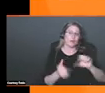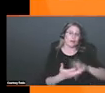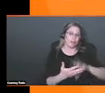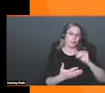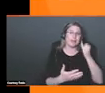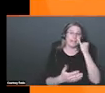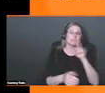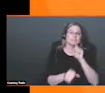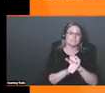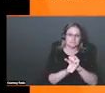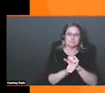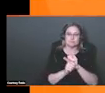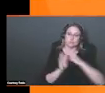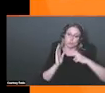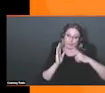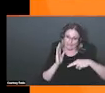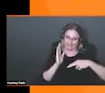So